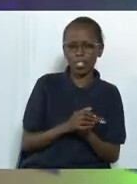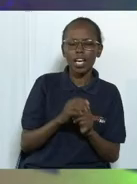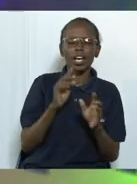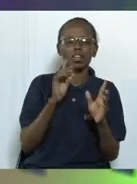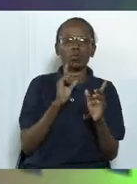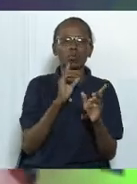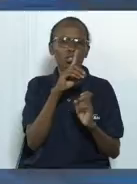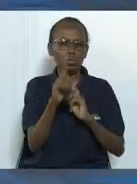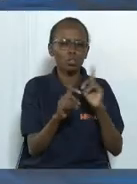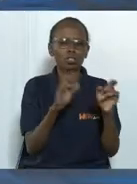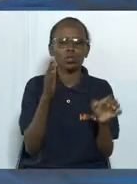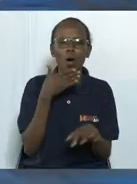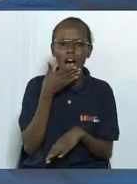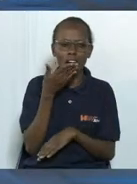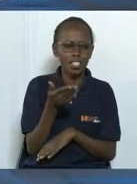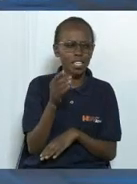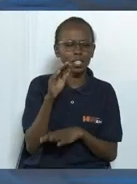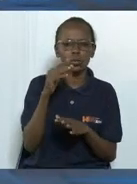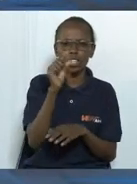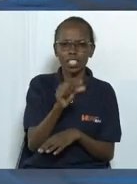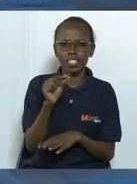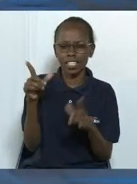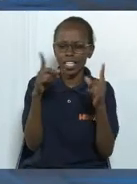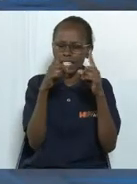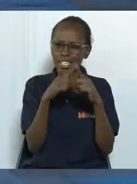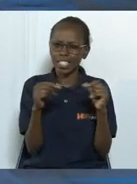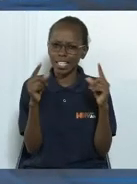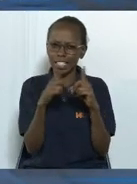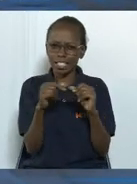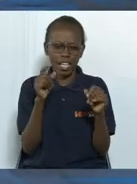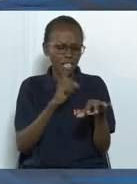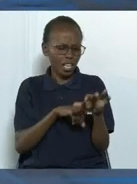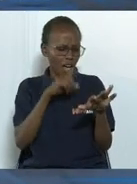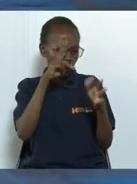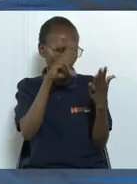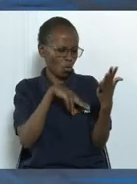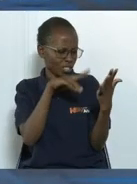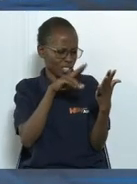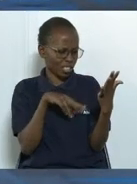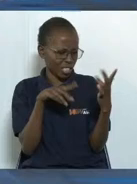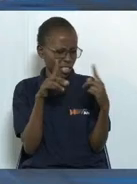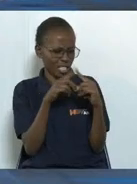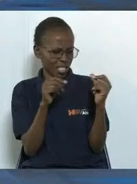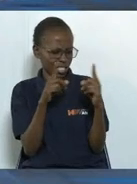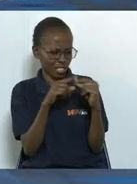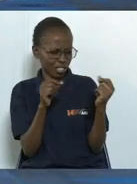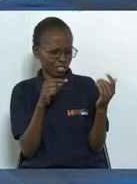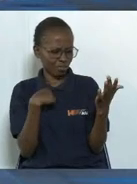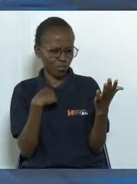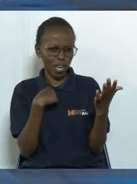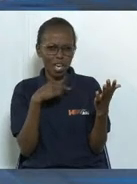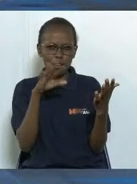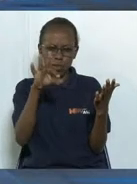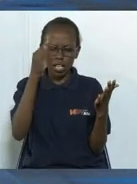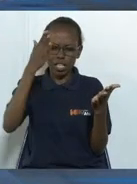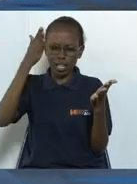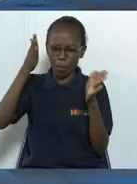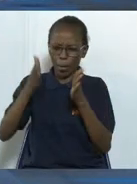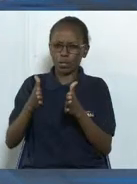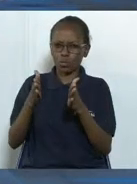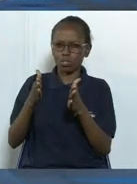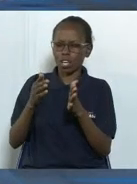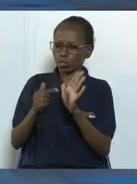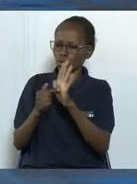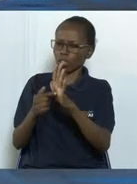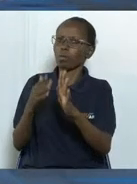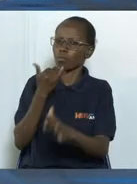questions were answered with every passing sentence. And when I was reading every sentence, I was like, I'm going to find this person and prove them wrong.